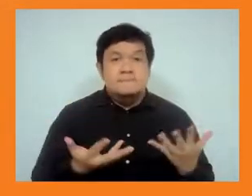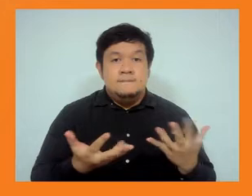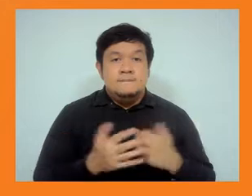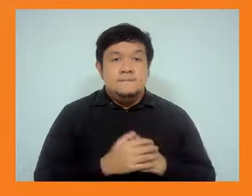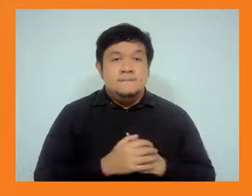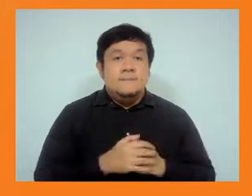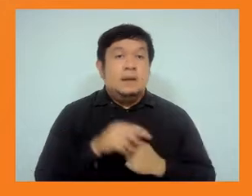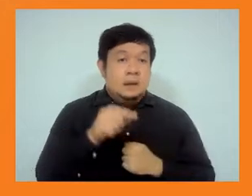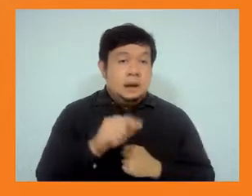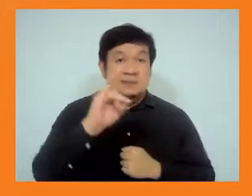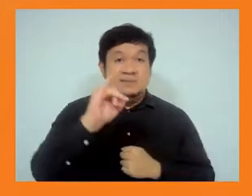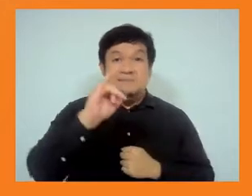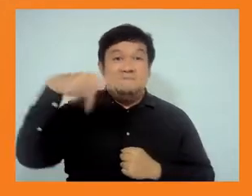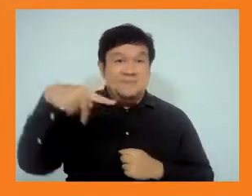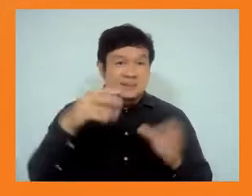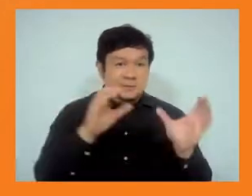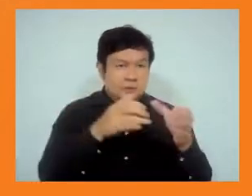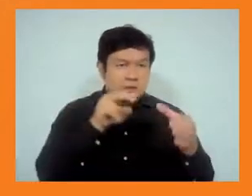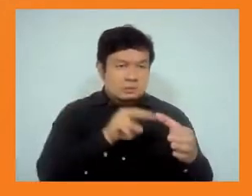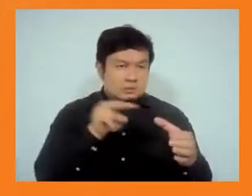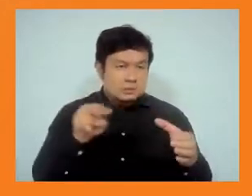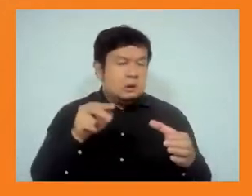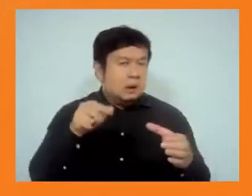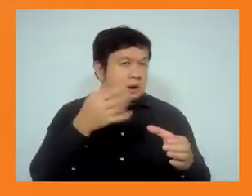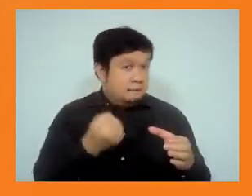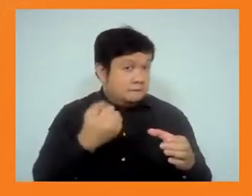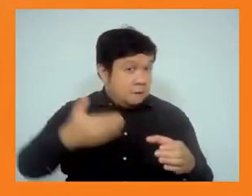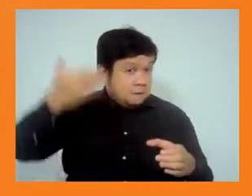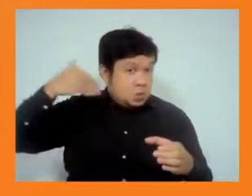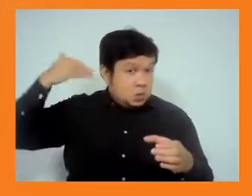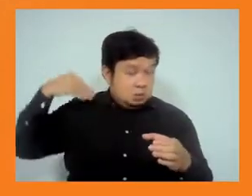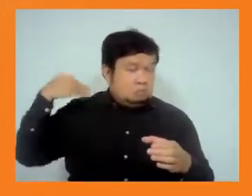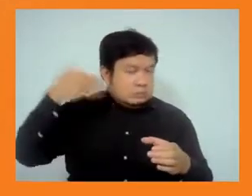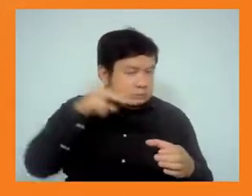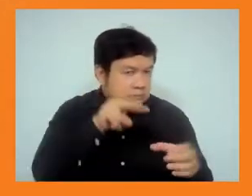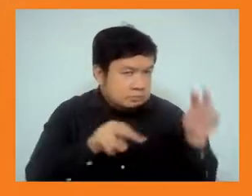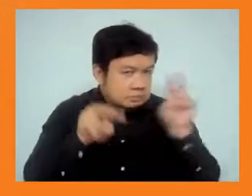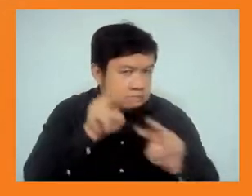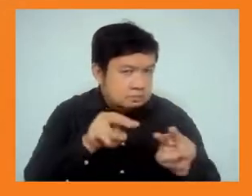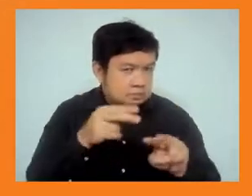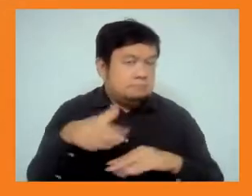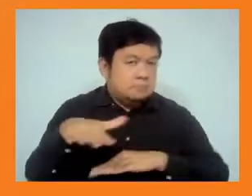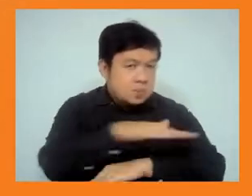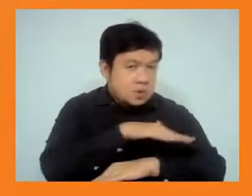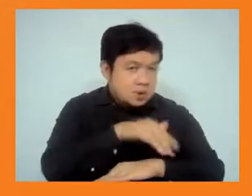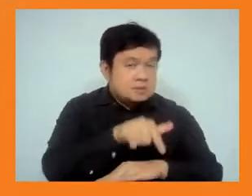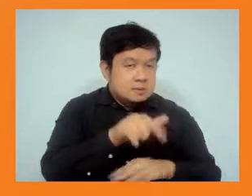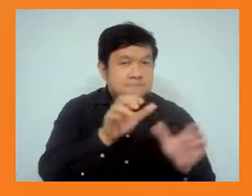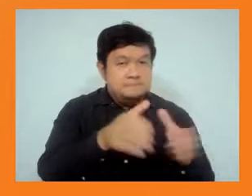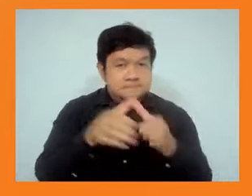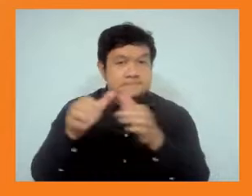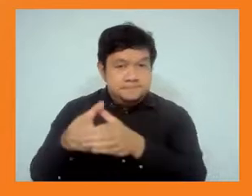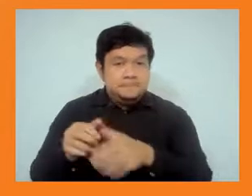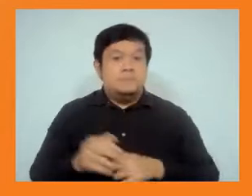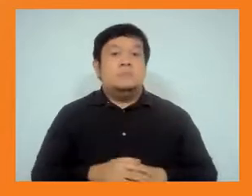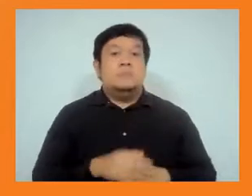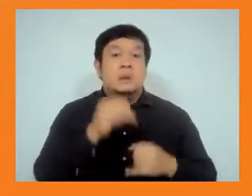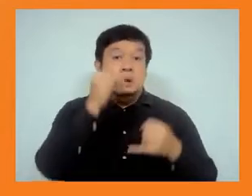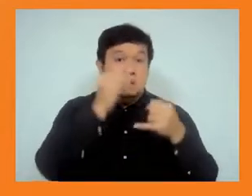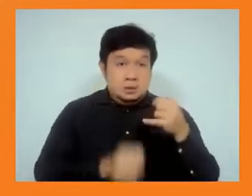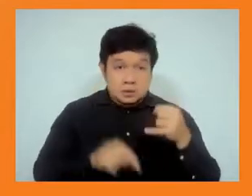doing it now. We're learning a lot from it. Now, the consultations so far, we've actually had about